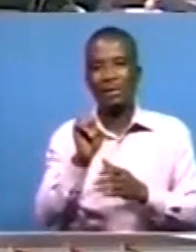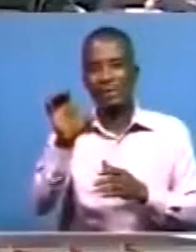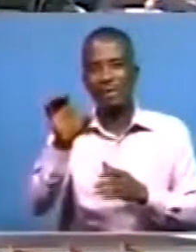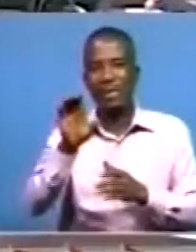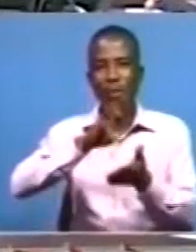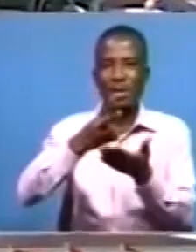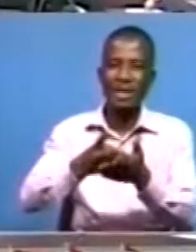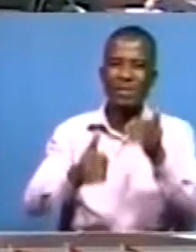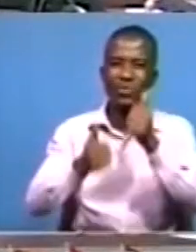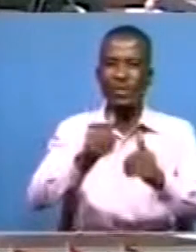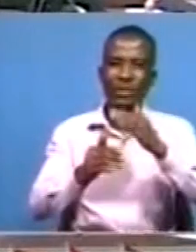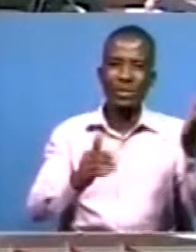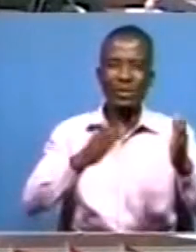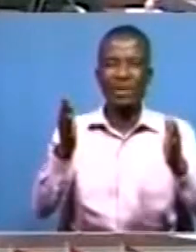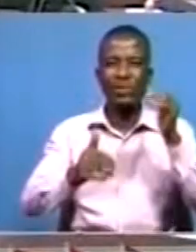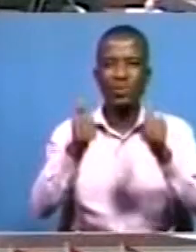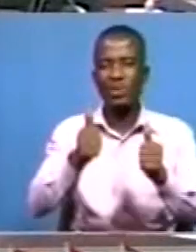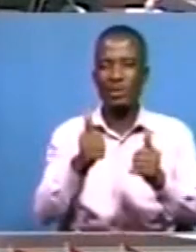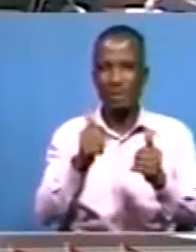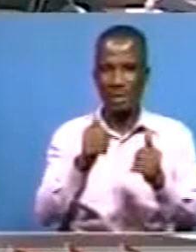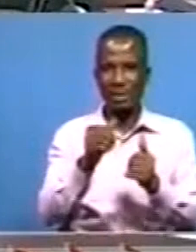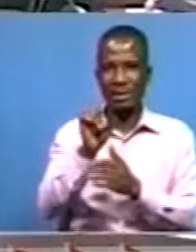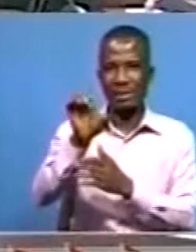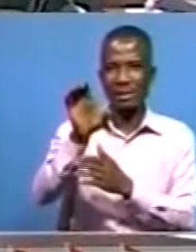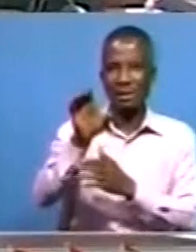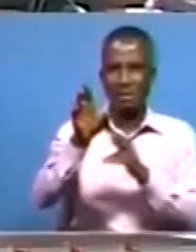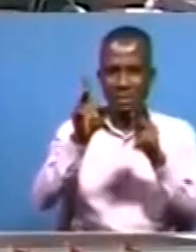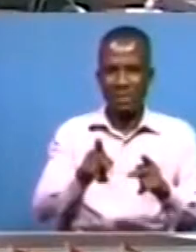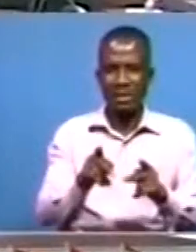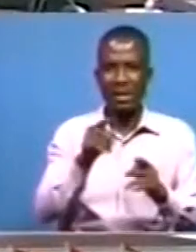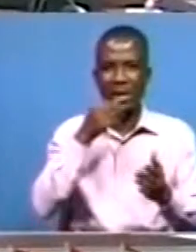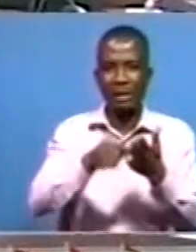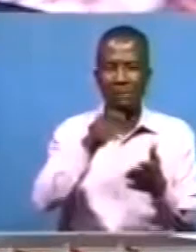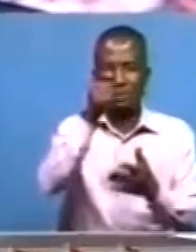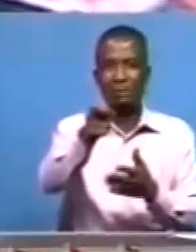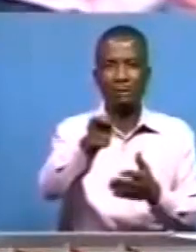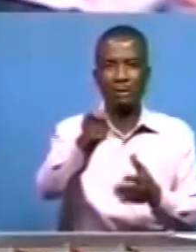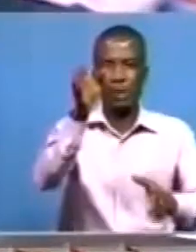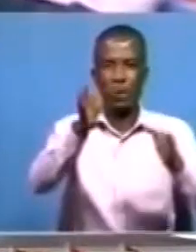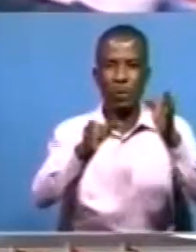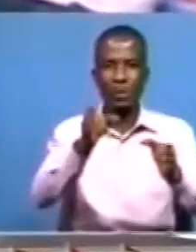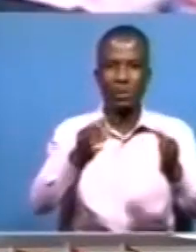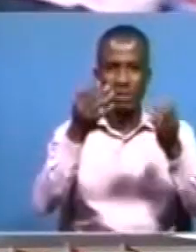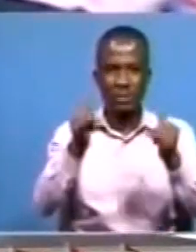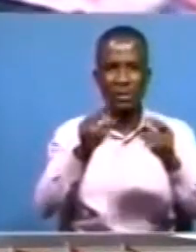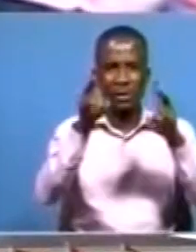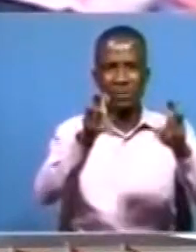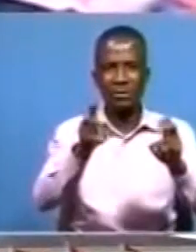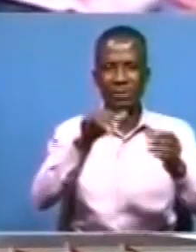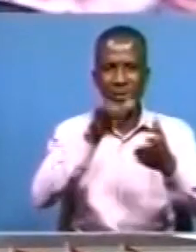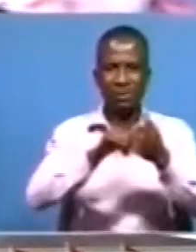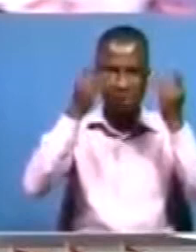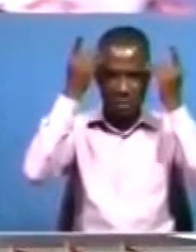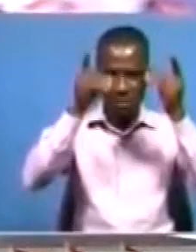witness merely by her description as such by counsel for petitioner, even before she brings any testimony to the court. The